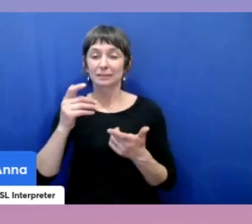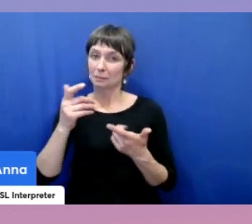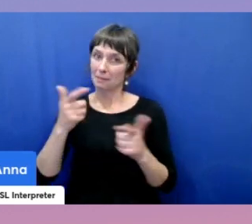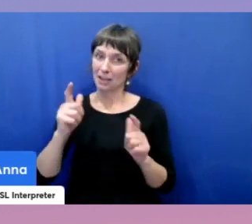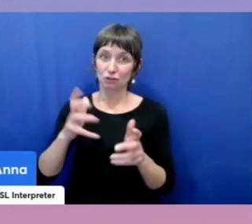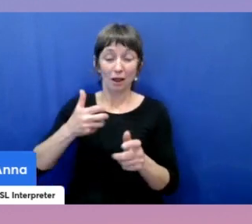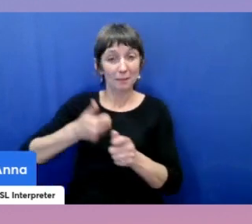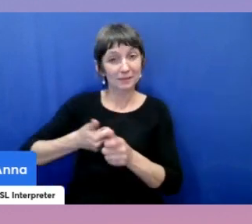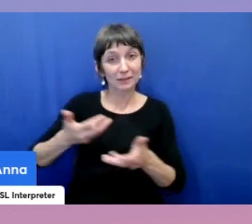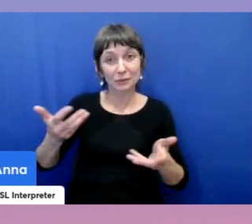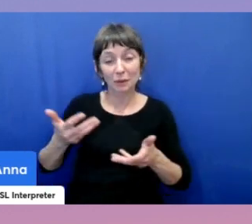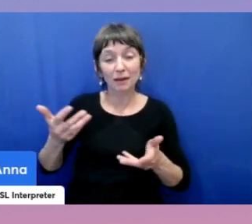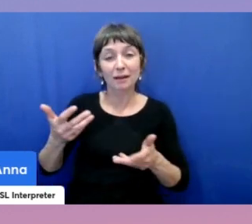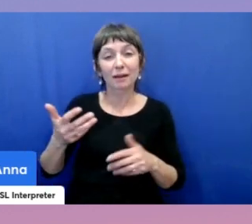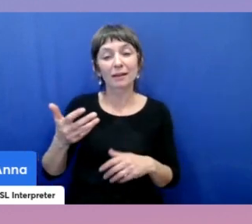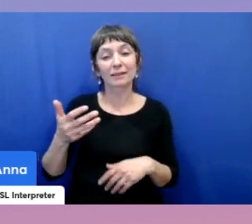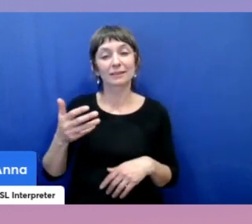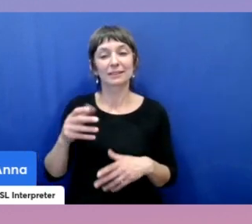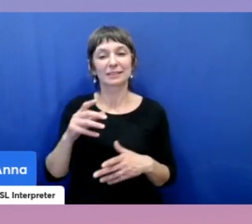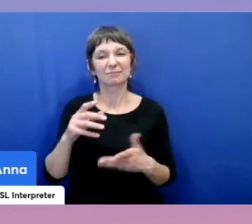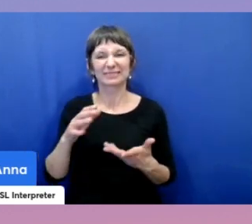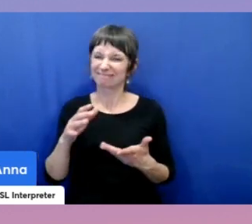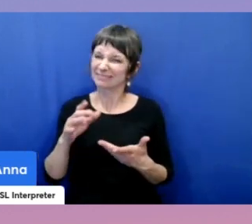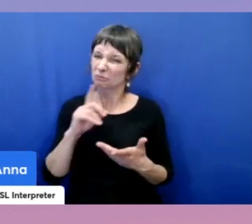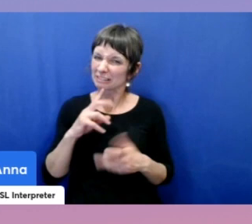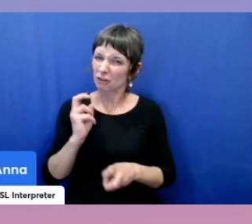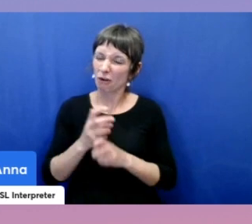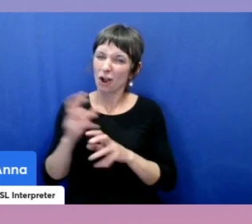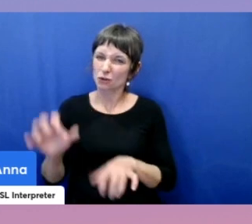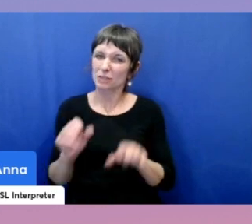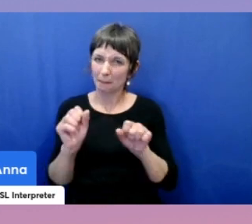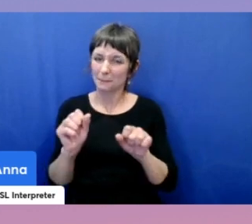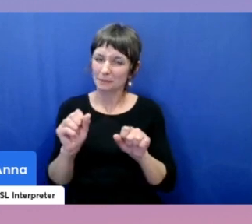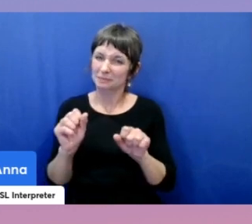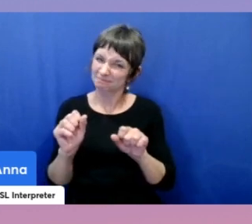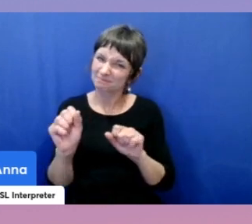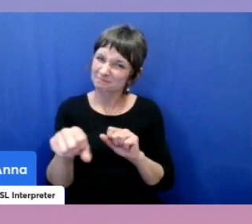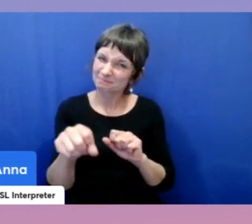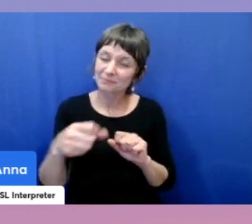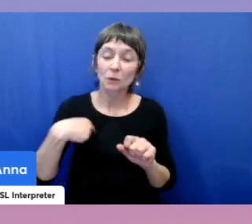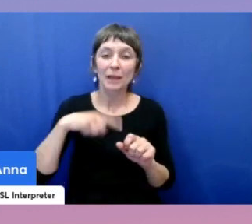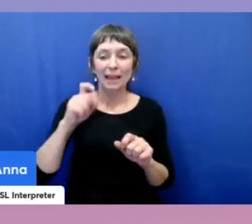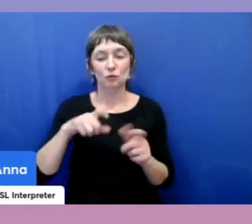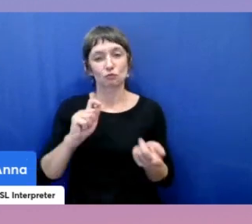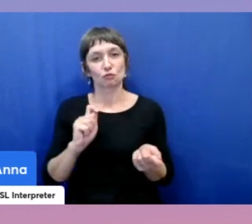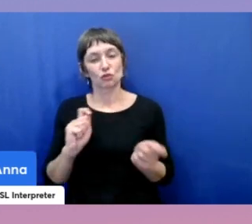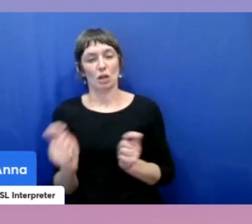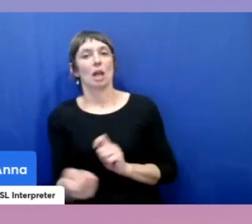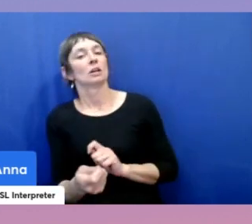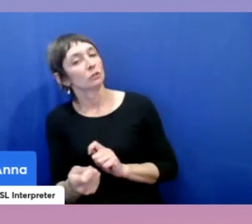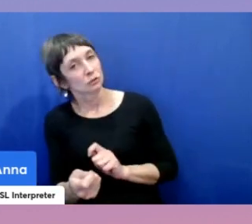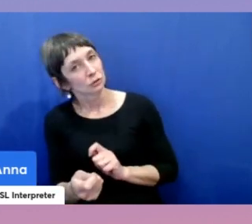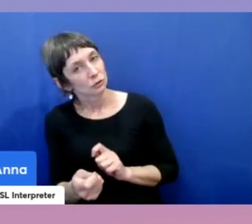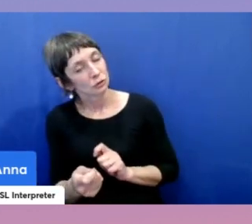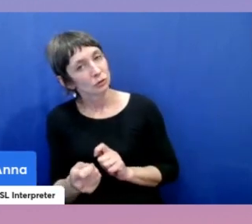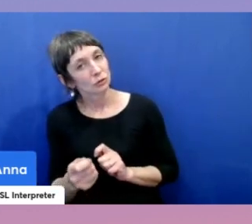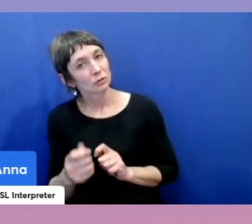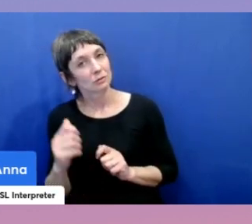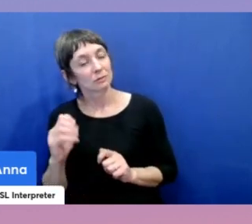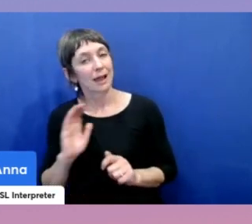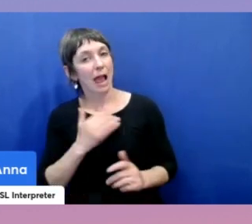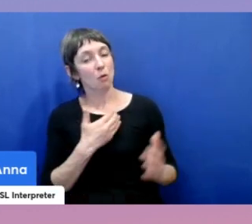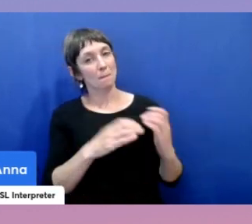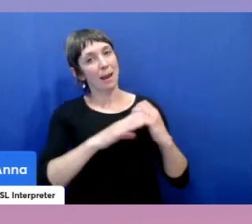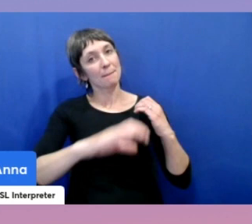update is so hard to adapt. It's pretty hard because we need to change all pipeline